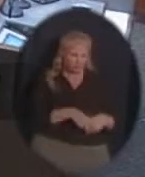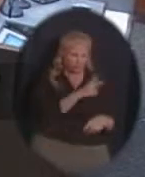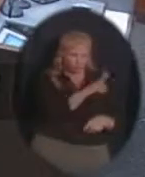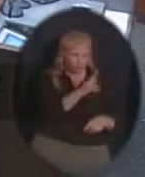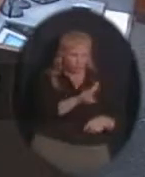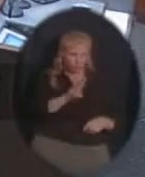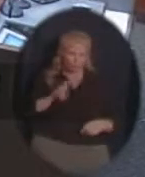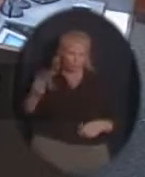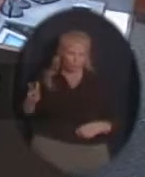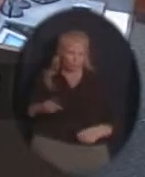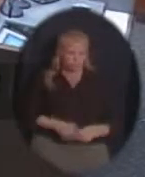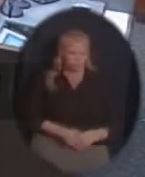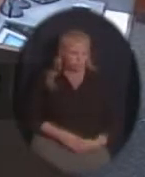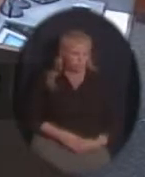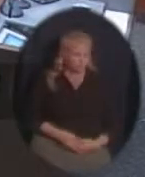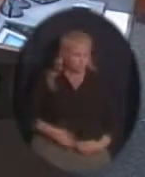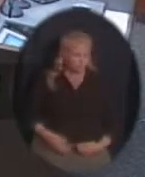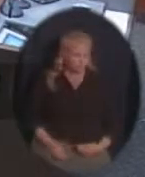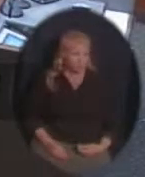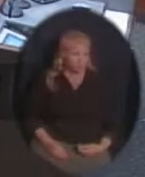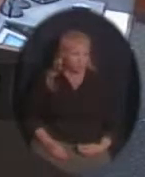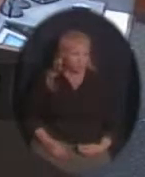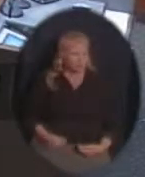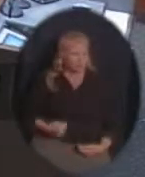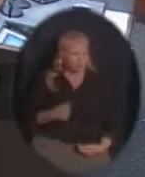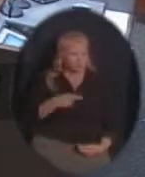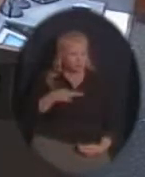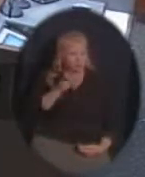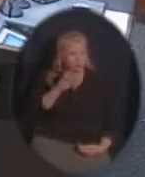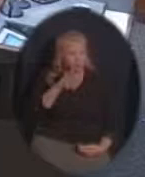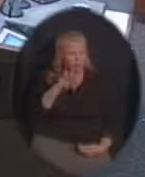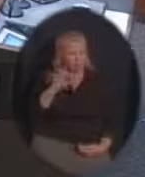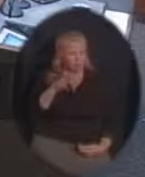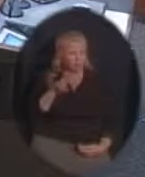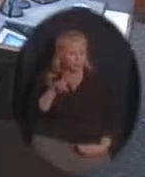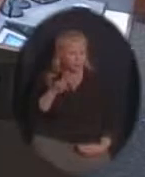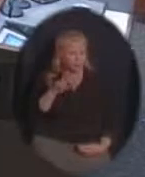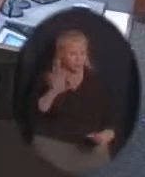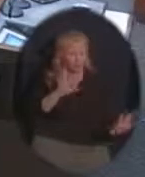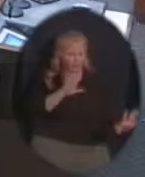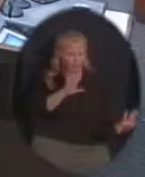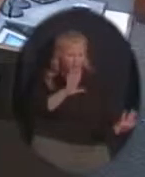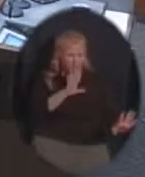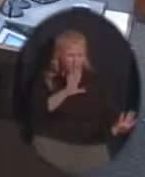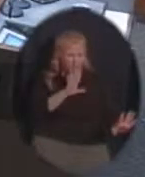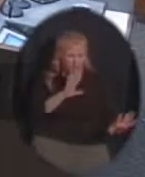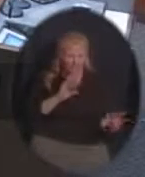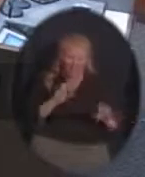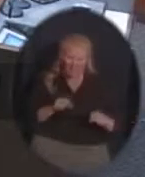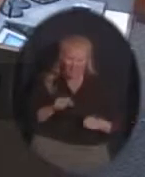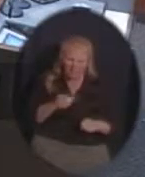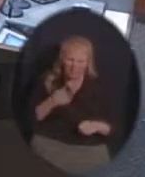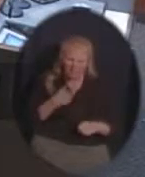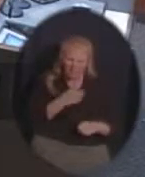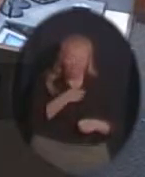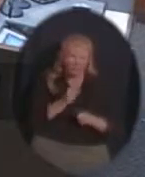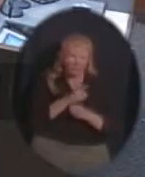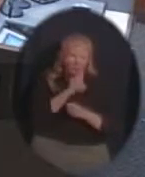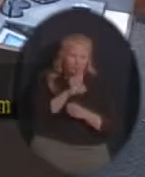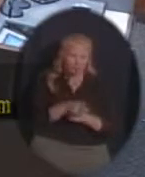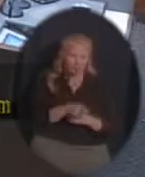Okay, thank you. We have a motion. Mr. Parker? Ms. Ashley, could we make sure that our motion said that it was